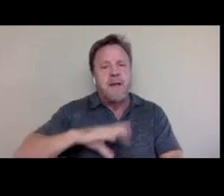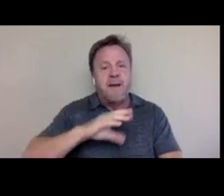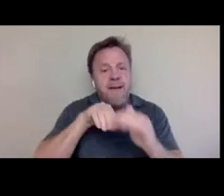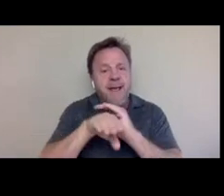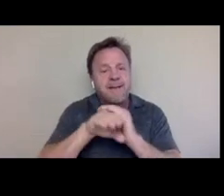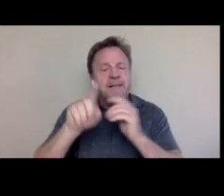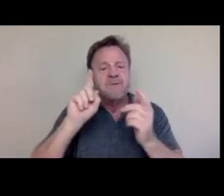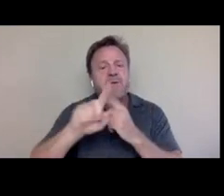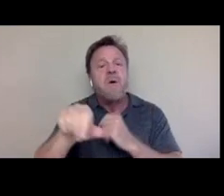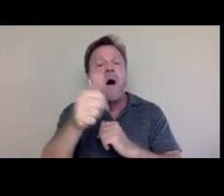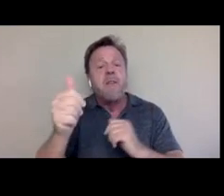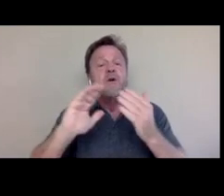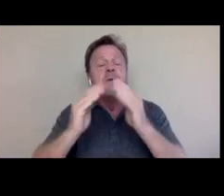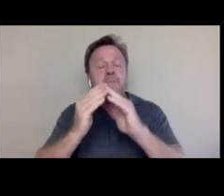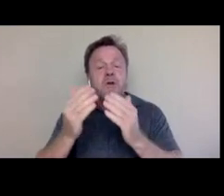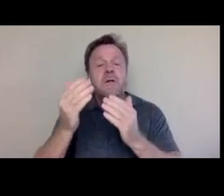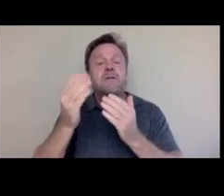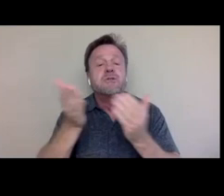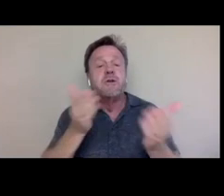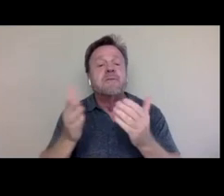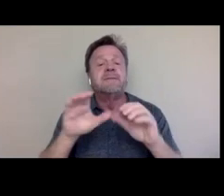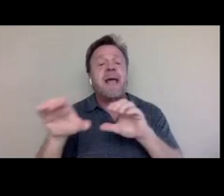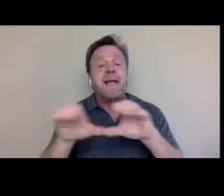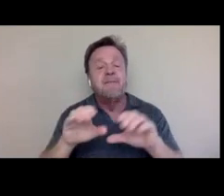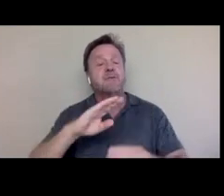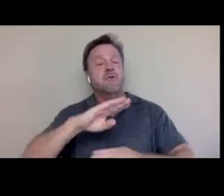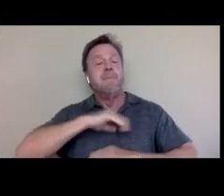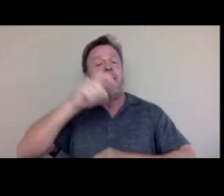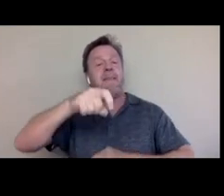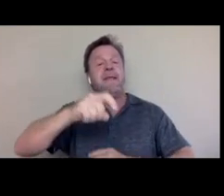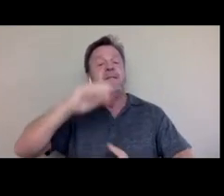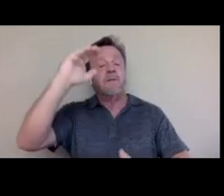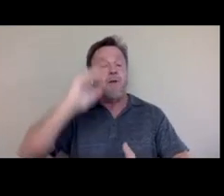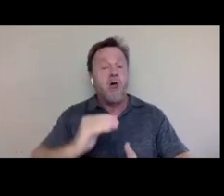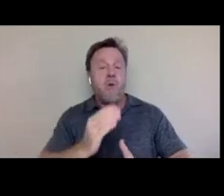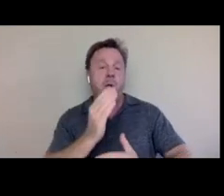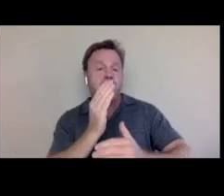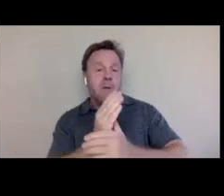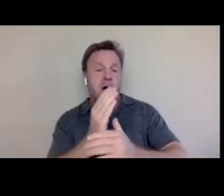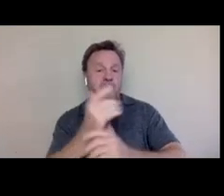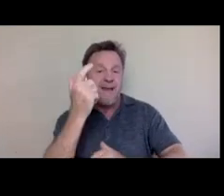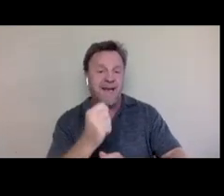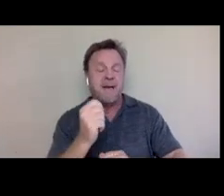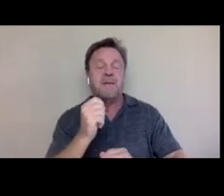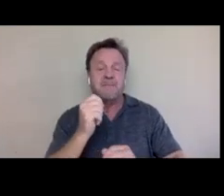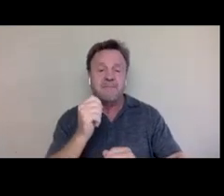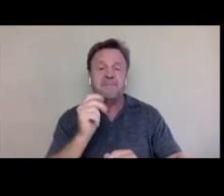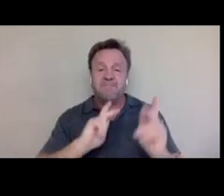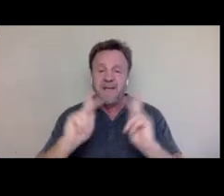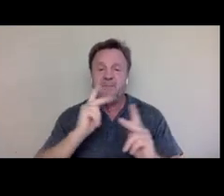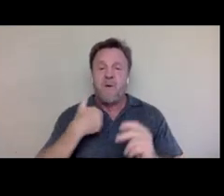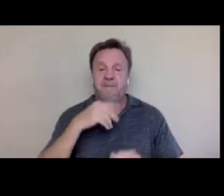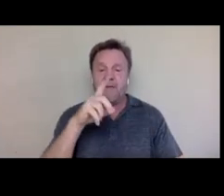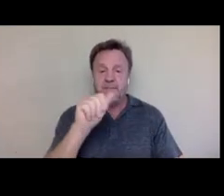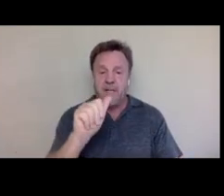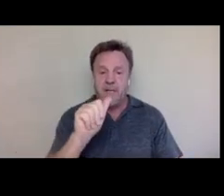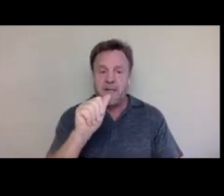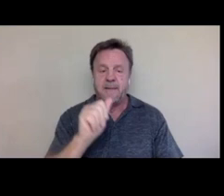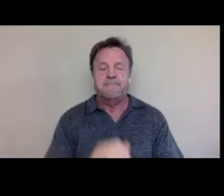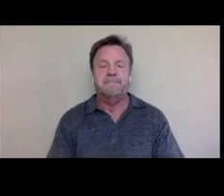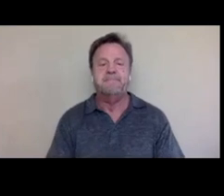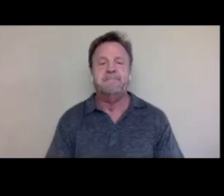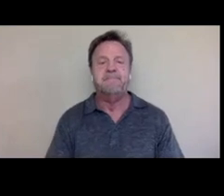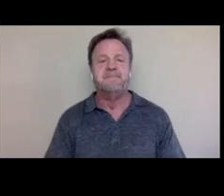other community service activities to meet the needs of low moderate income individuals with disabilities. One more slide, please.